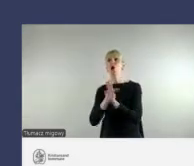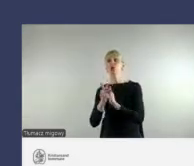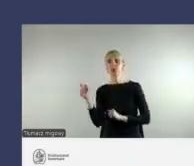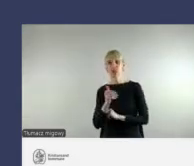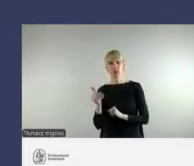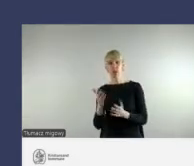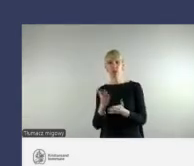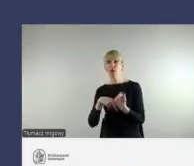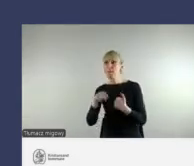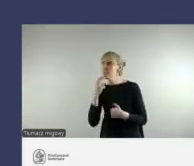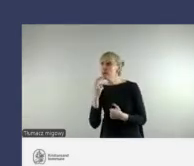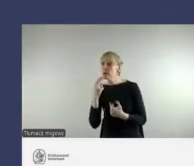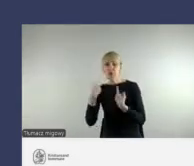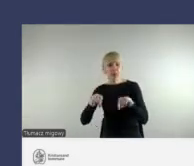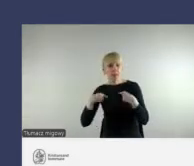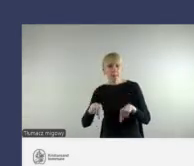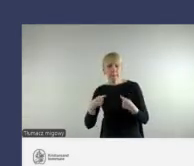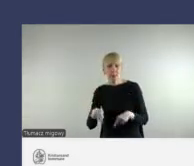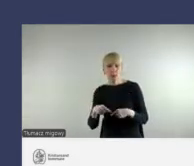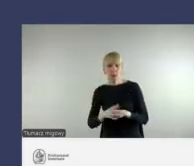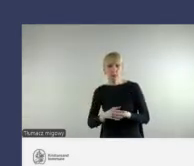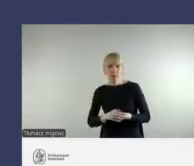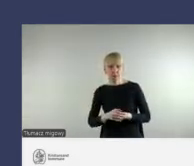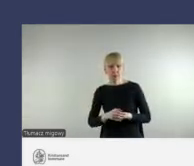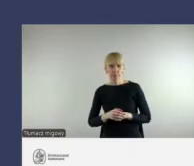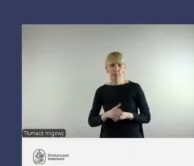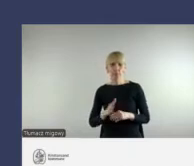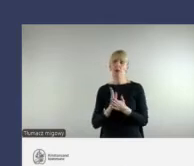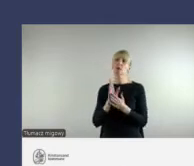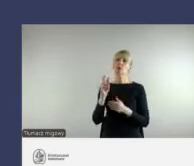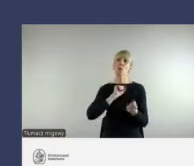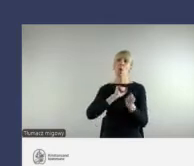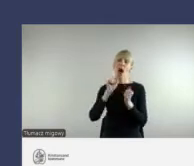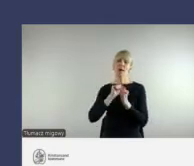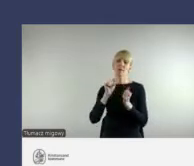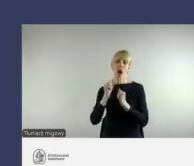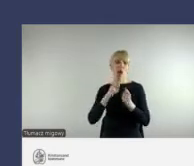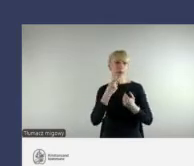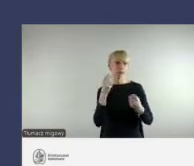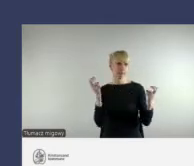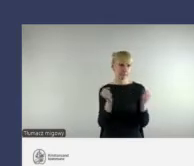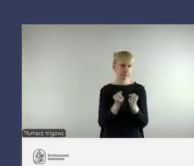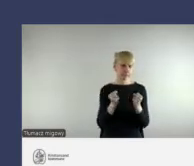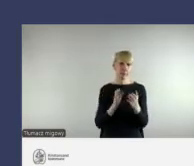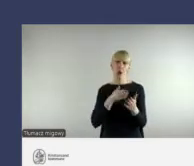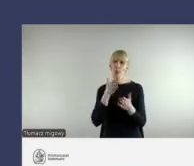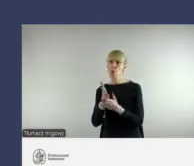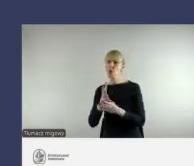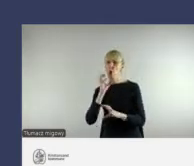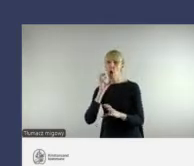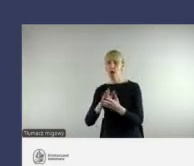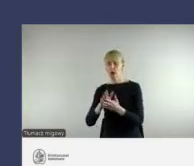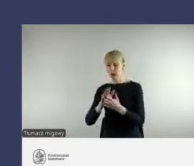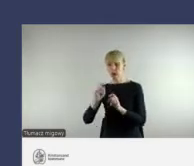The consequences was power failure, ECOM failure, road closure, and closure of schools